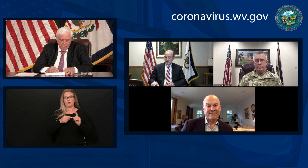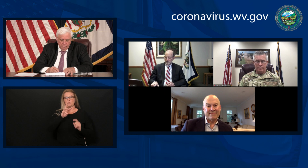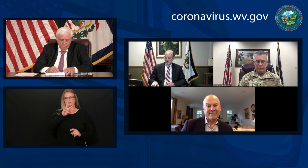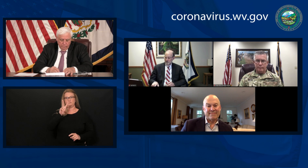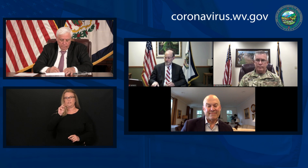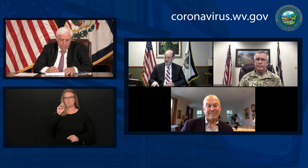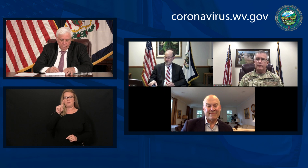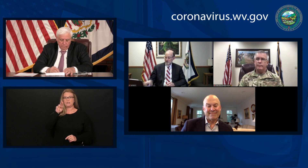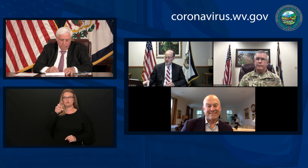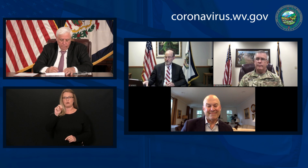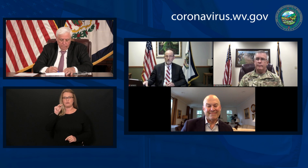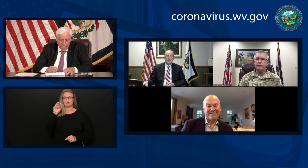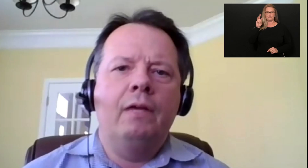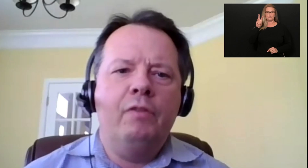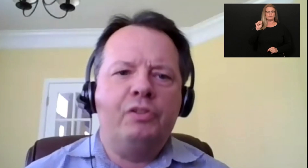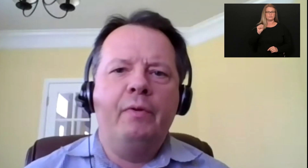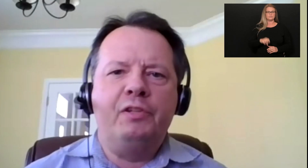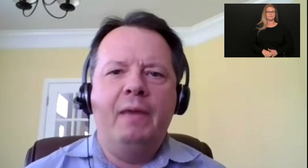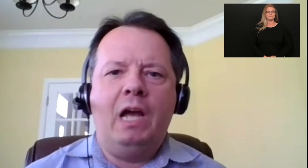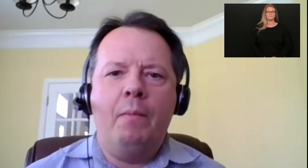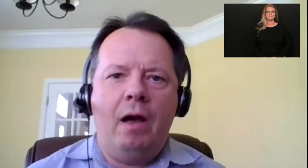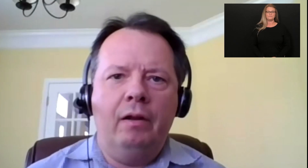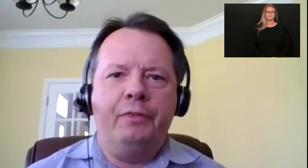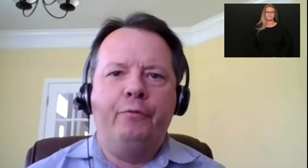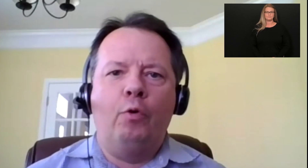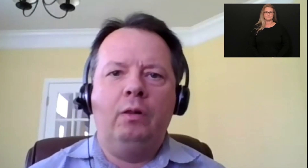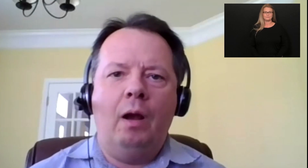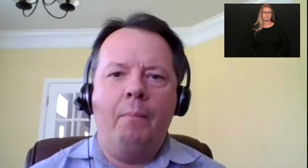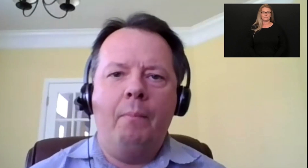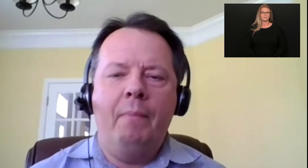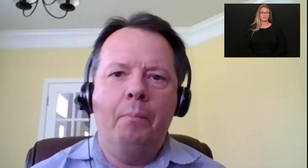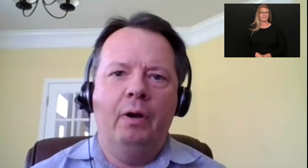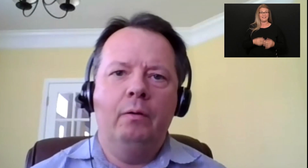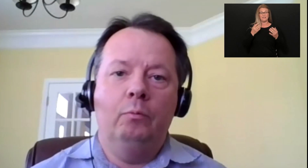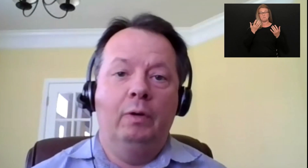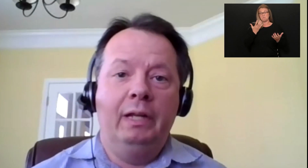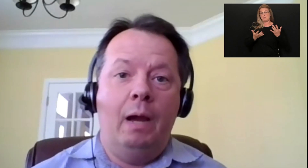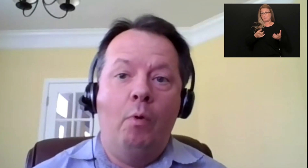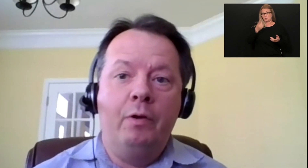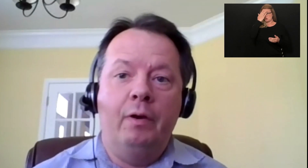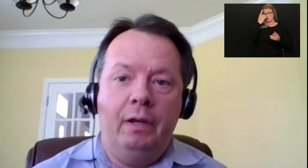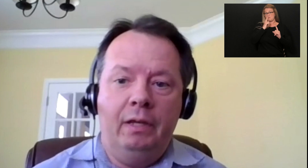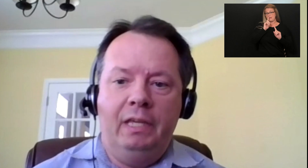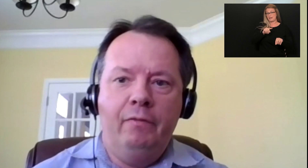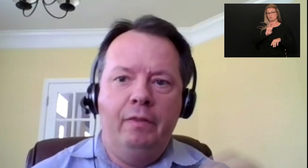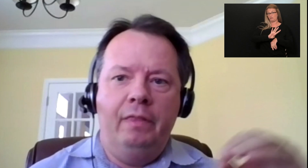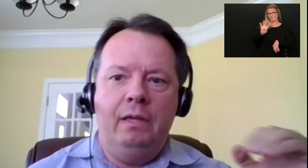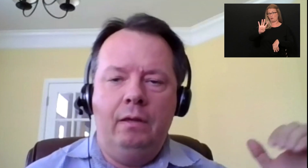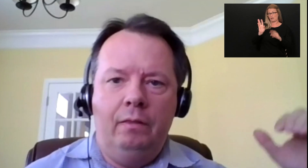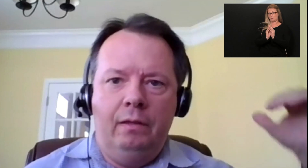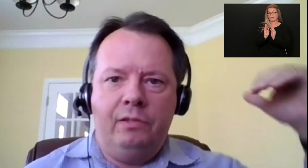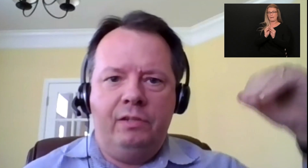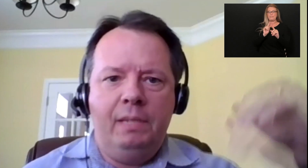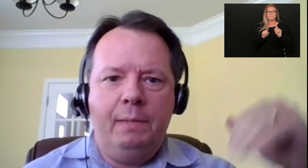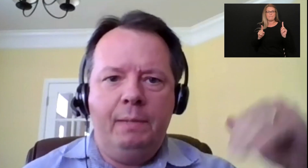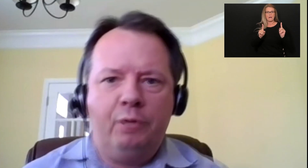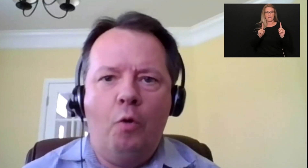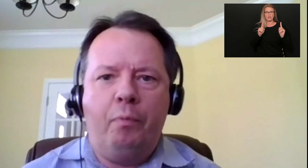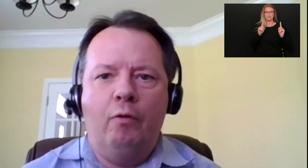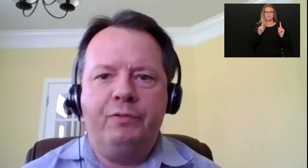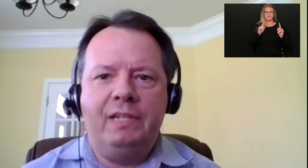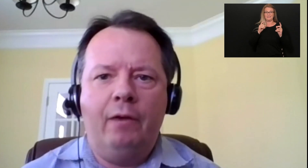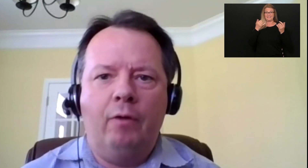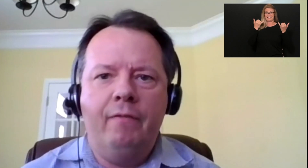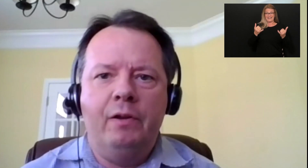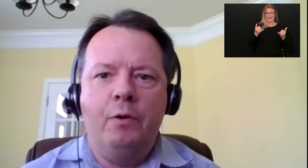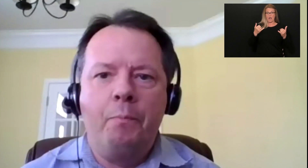Hi, Governor. Hi, everyone. Governor, some of this may come out at the 4 o'clock meeting, but really I'm wondering, given the steep slope